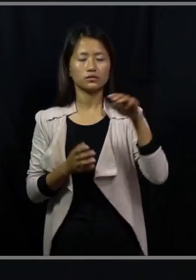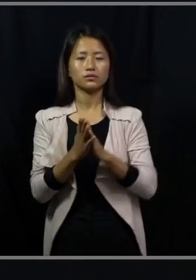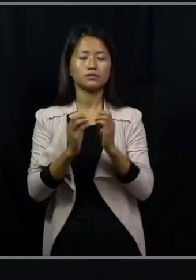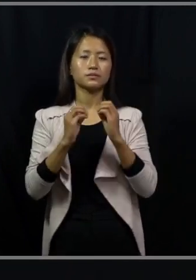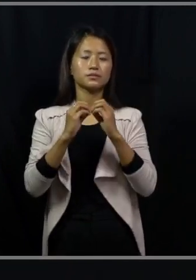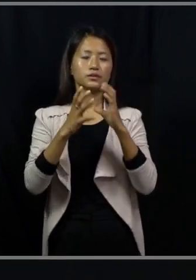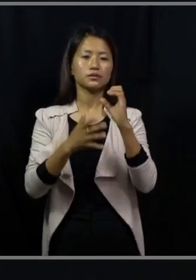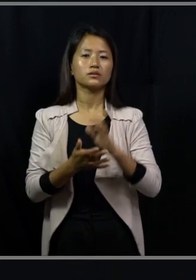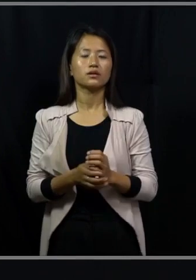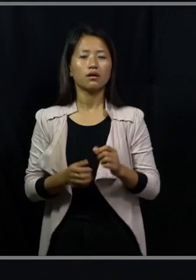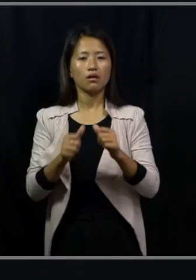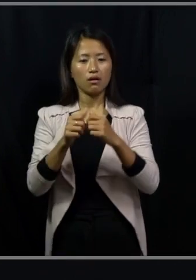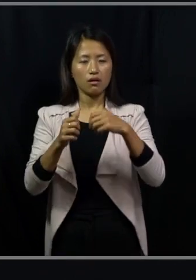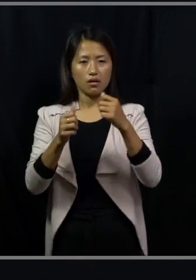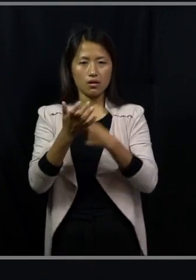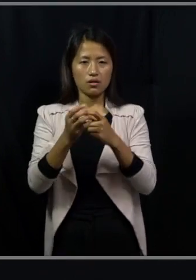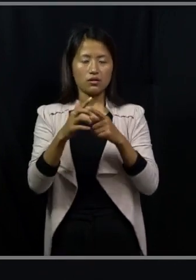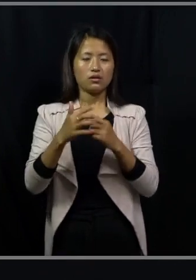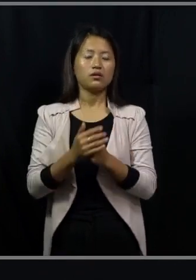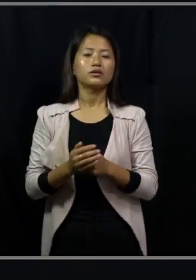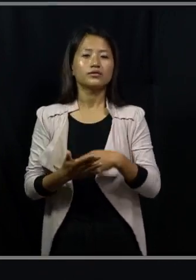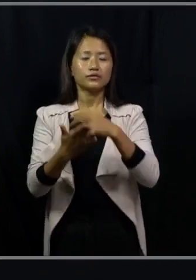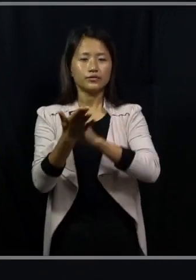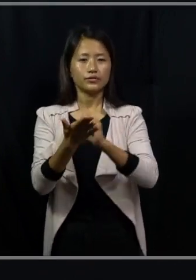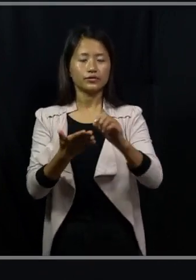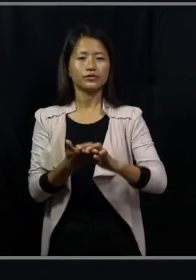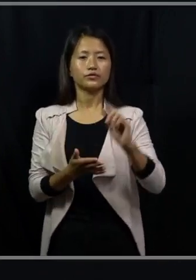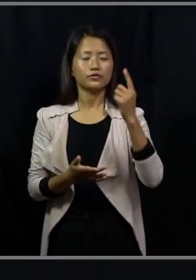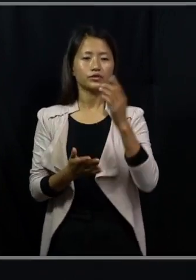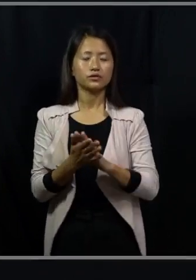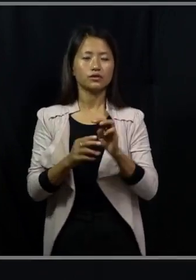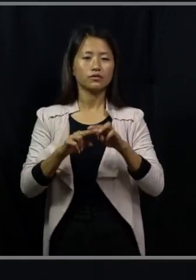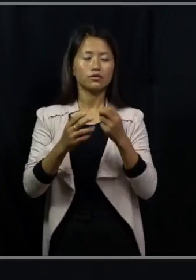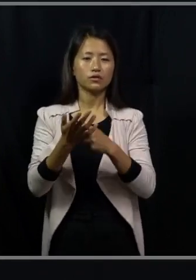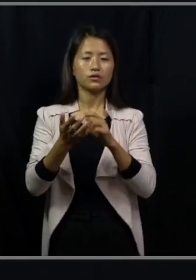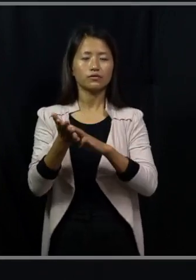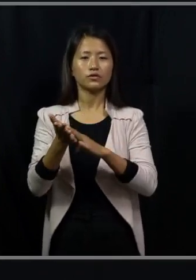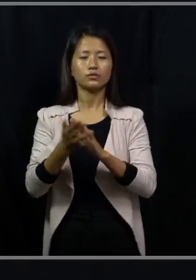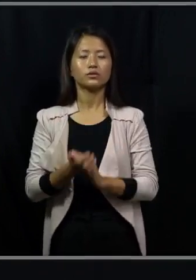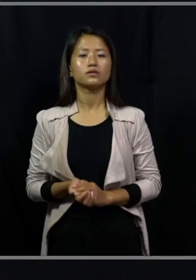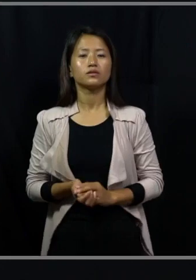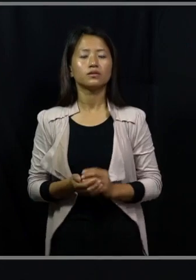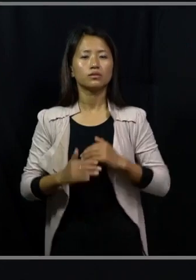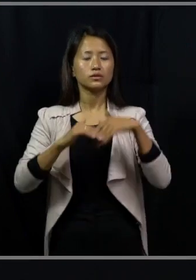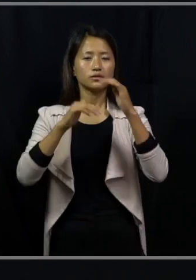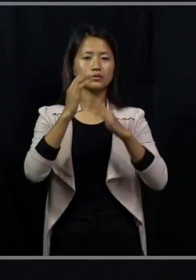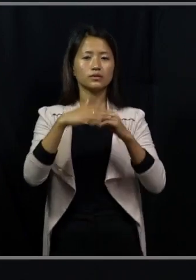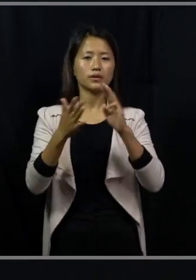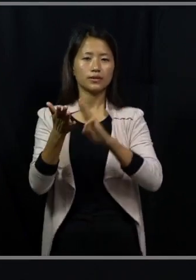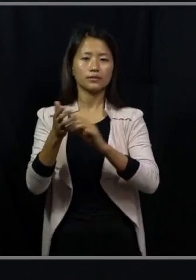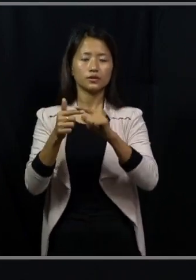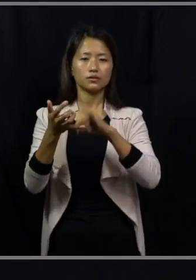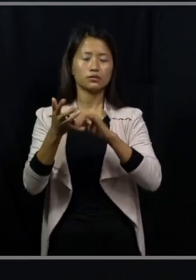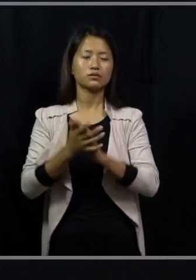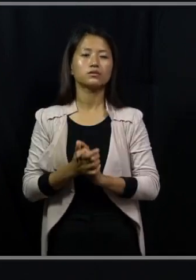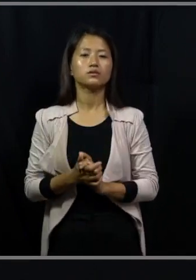steady progress in the art of writing. And so the first form of writing, that is pictographic, was developed in